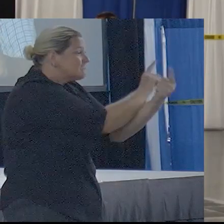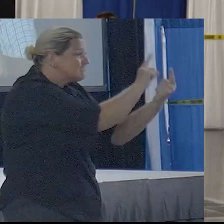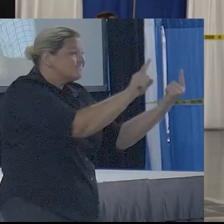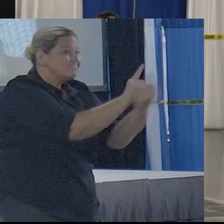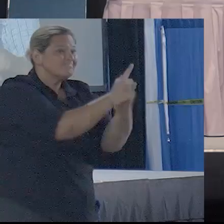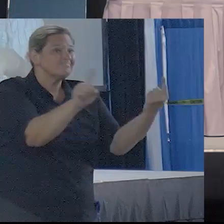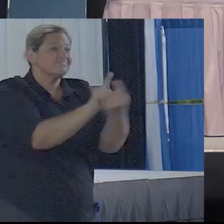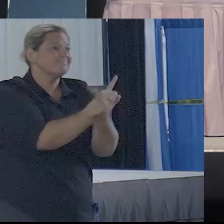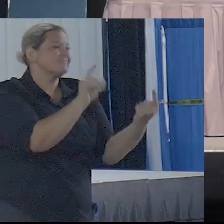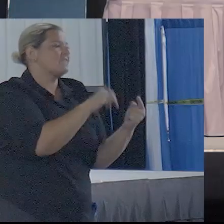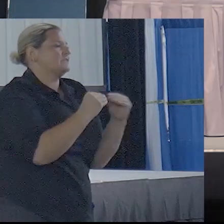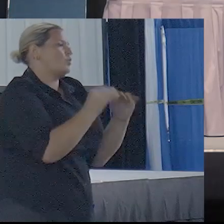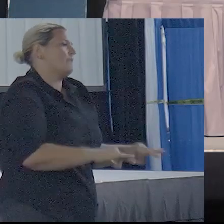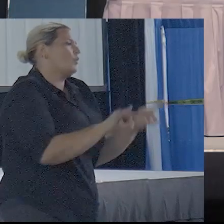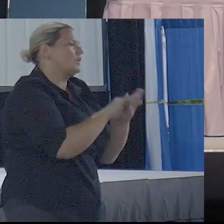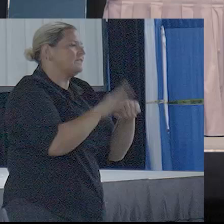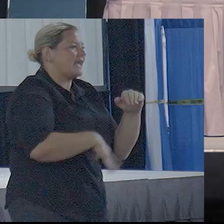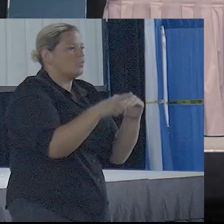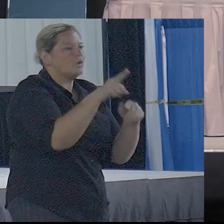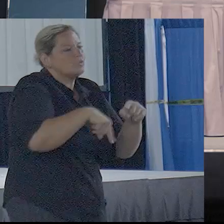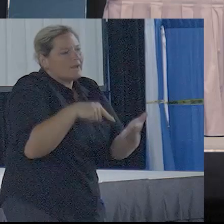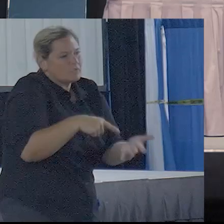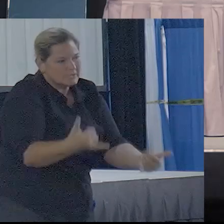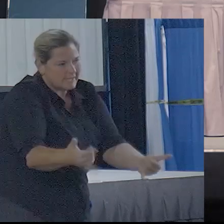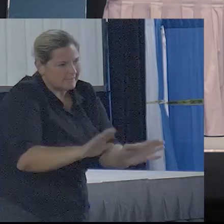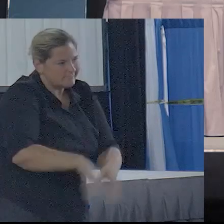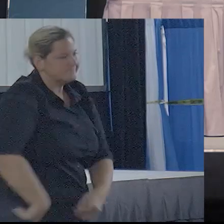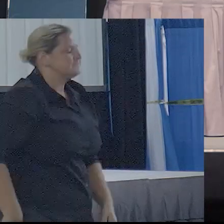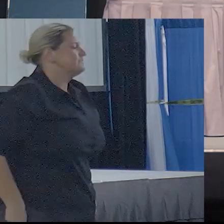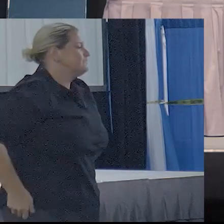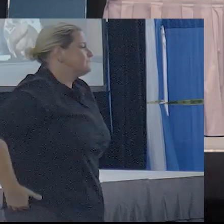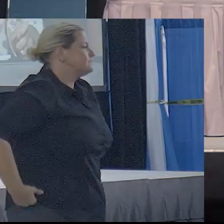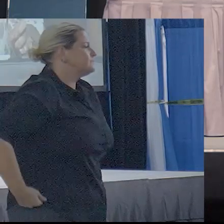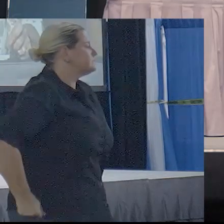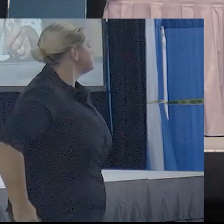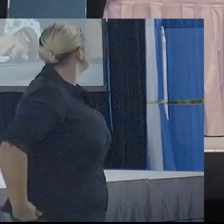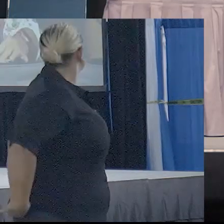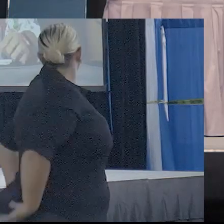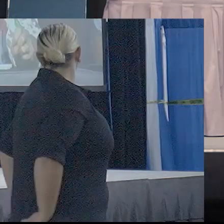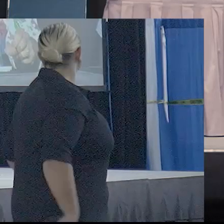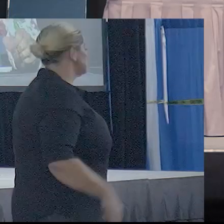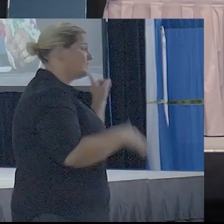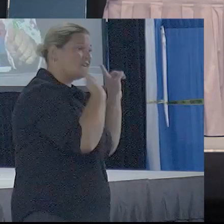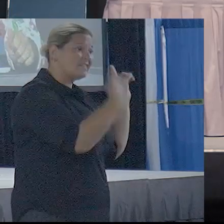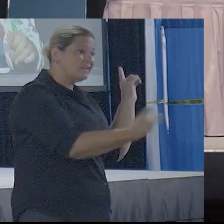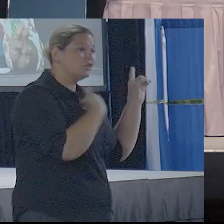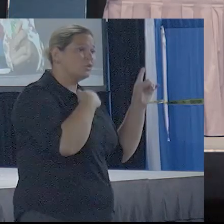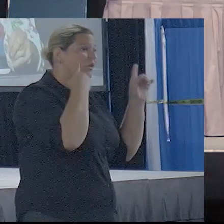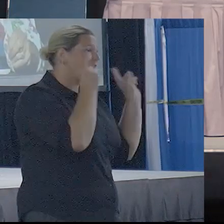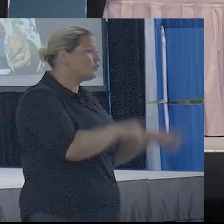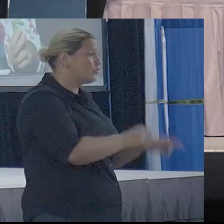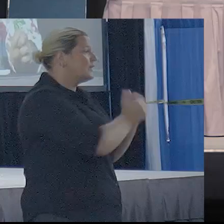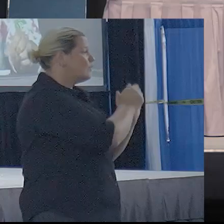at this time. Thanks, Ron. Meredith. Thank you. I'll agree with Mark and expand